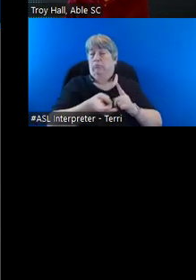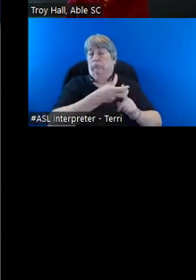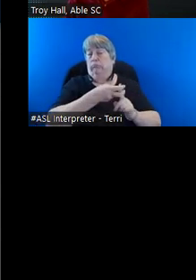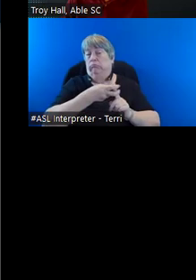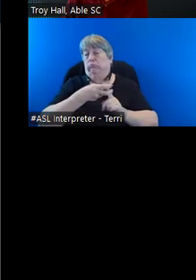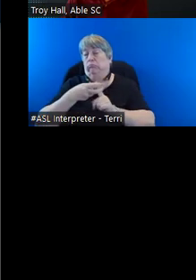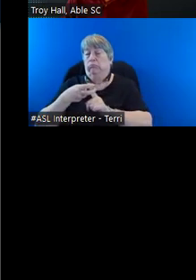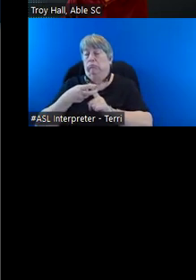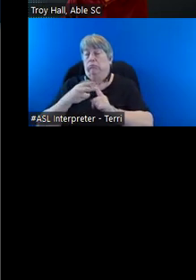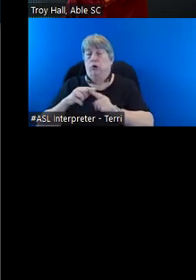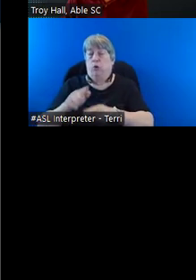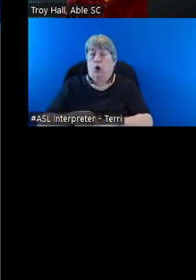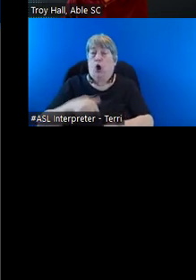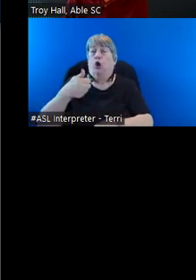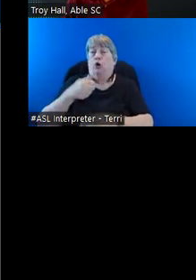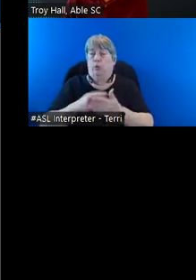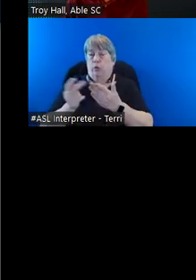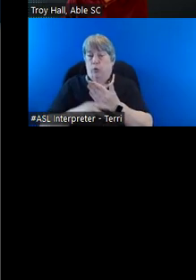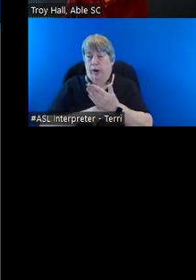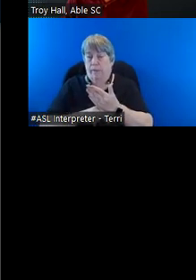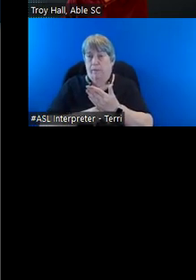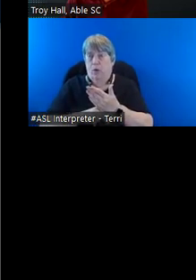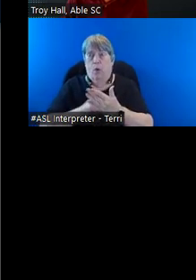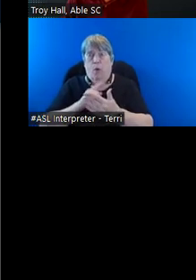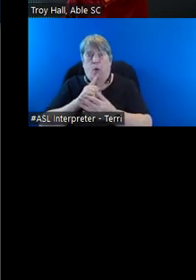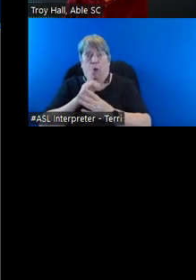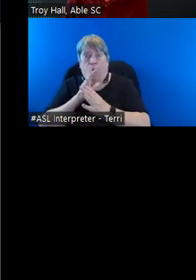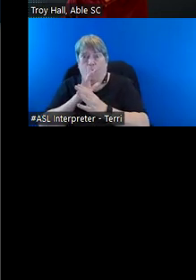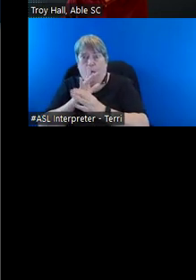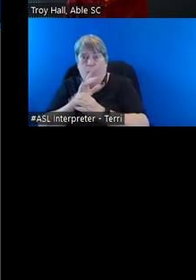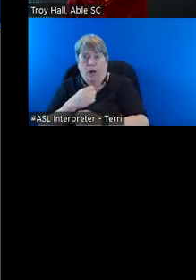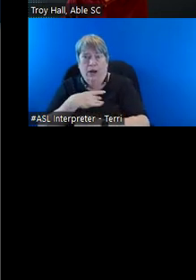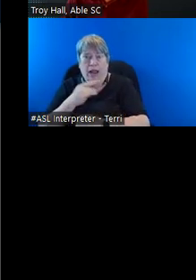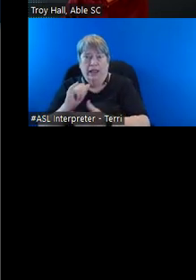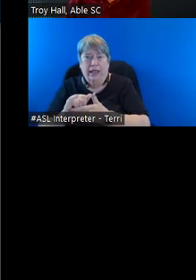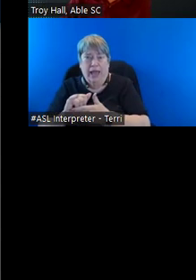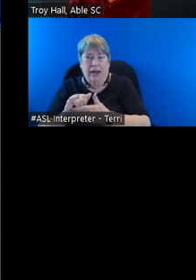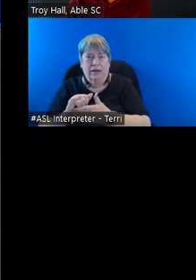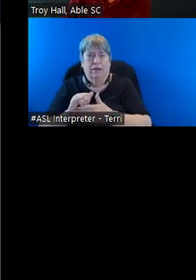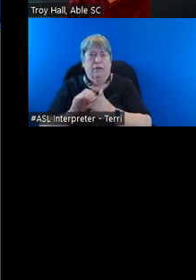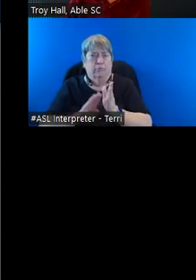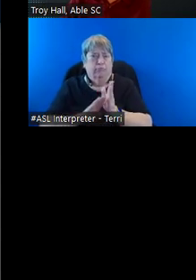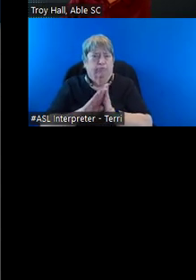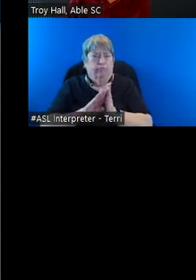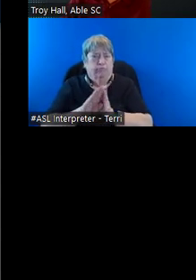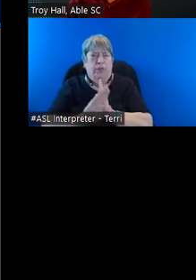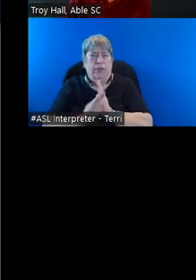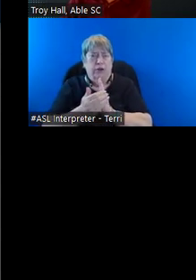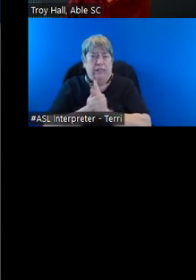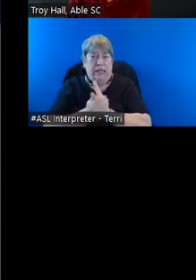summer program and then really liked it, ended up building a lot of skills and becoming a peer